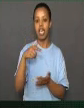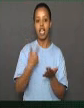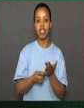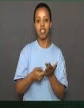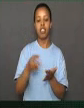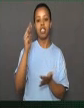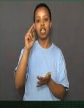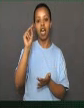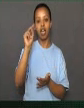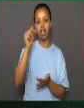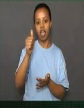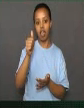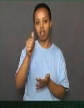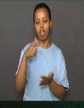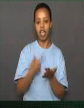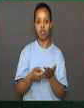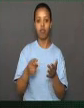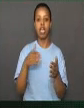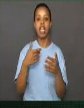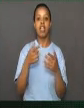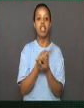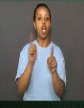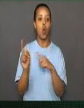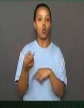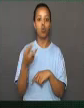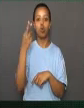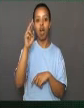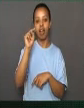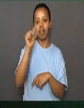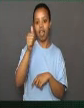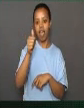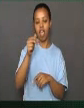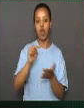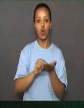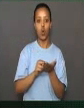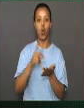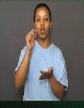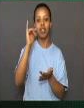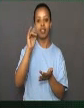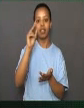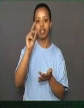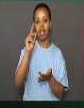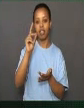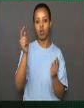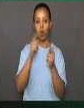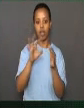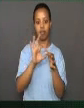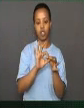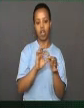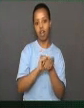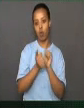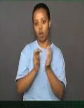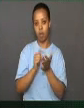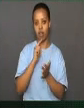polymerase arranges the free RNA nucleotides into a chain that has